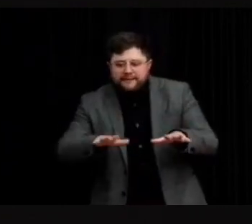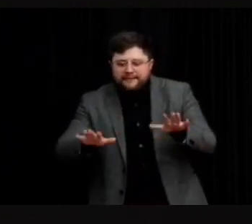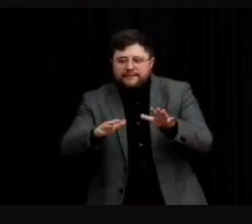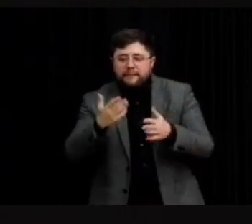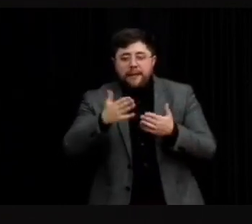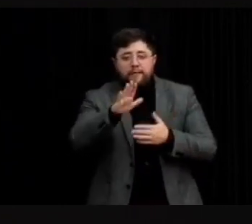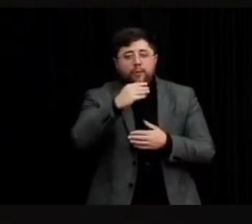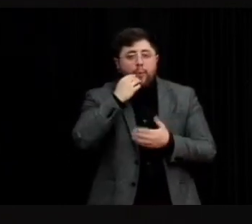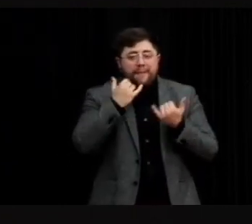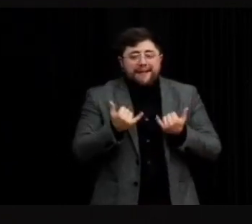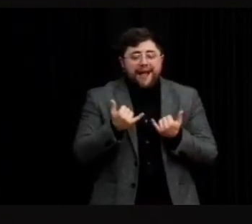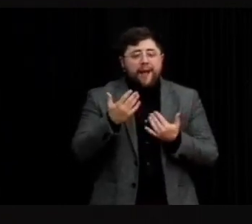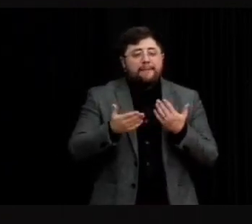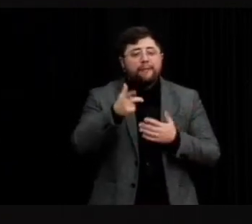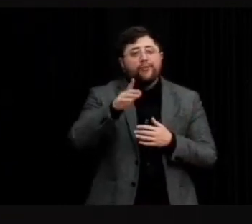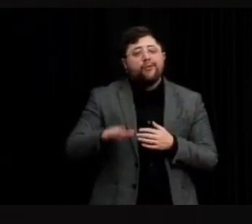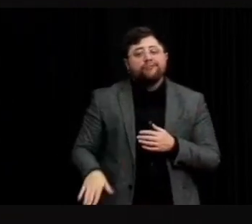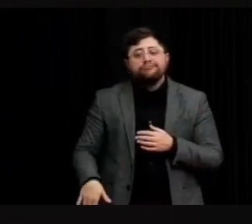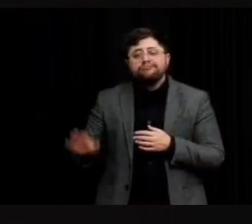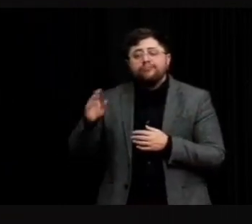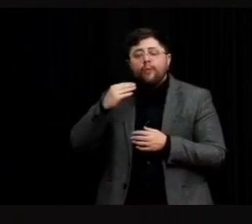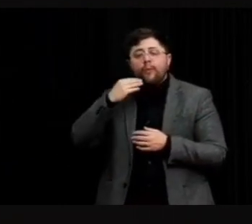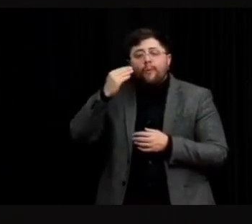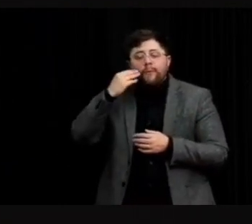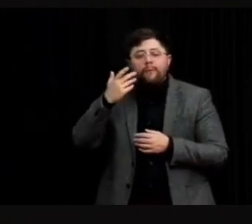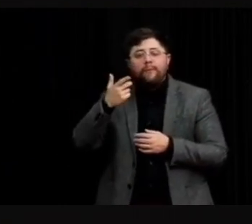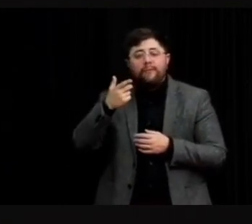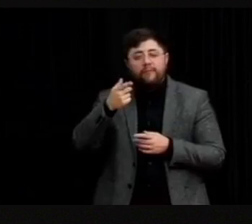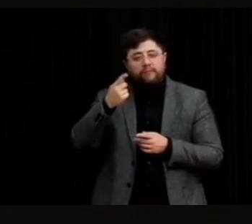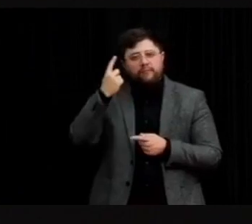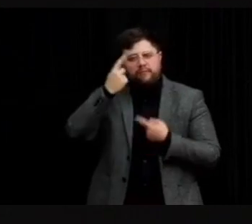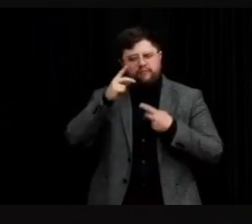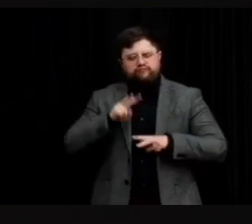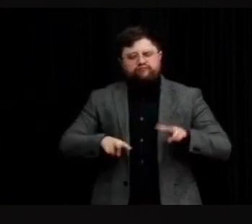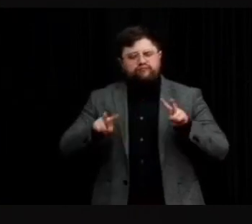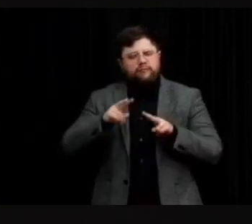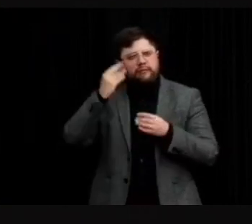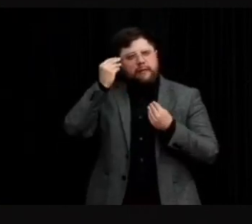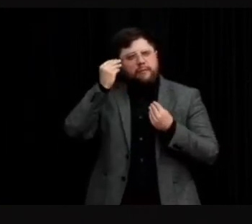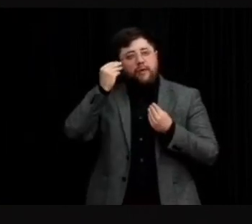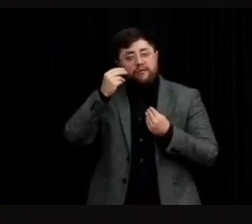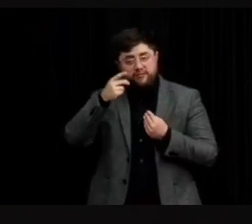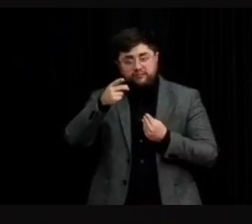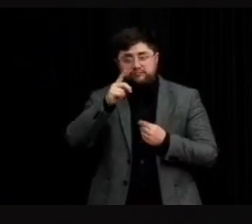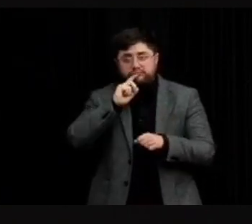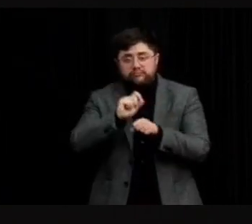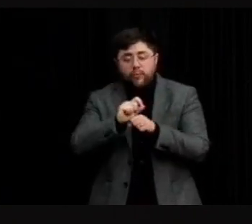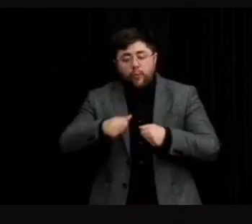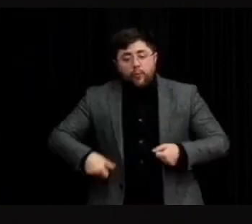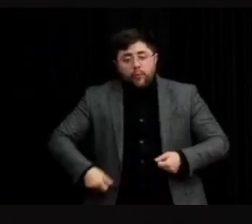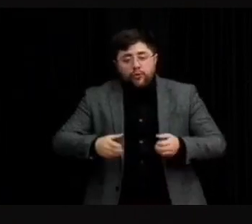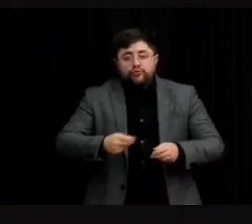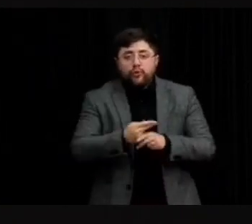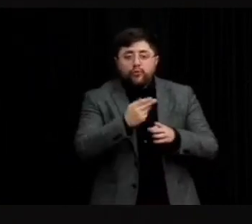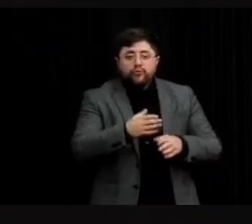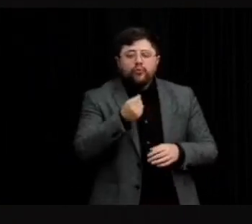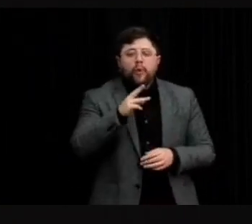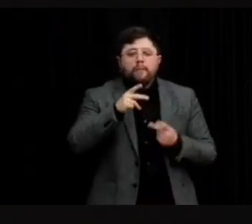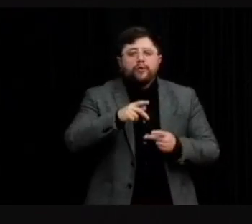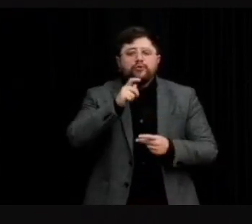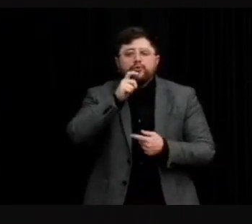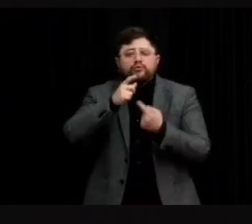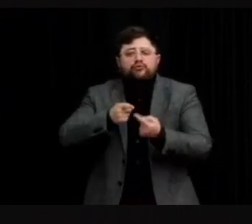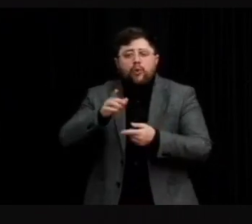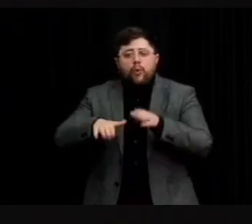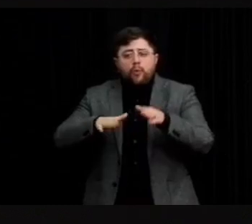at now, your childhood home you grew up in. Would a wheelchair user or someone who has difficulty walking have been